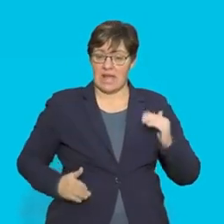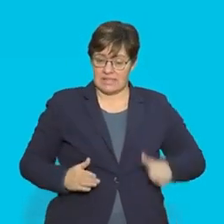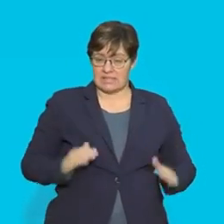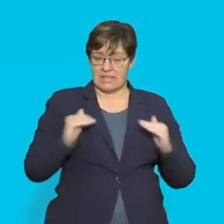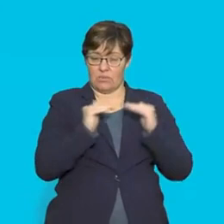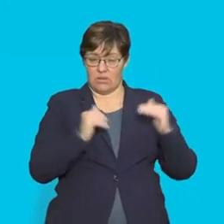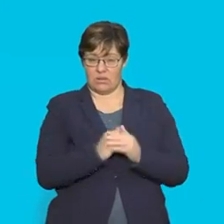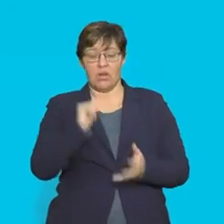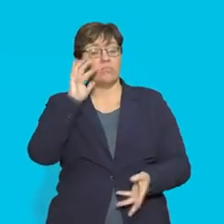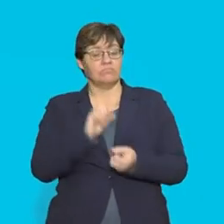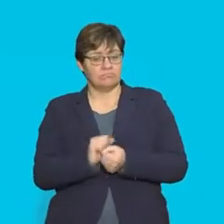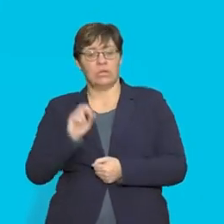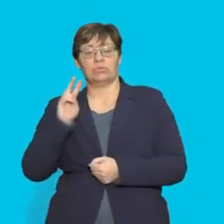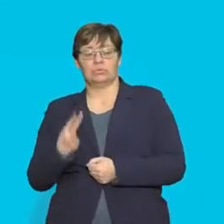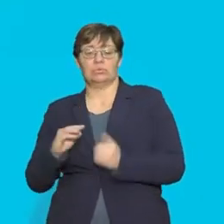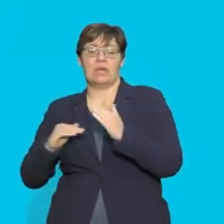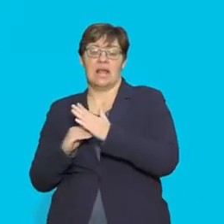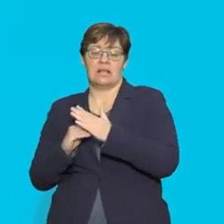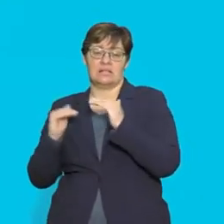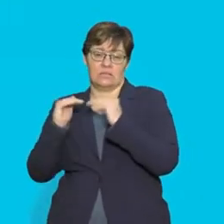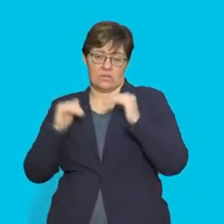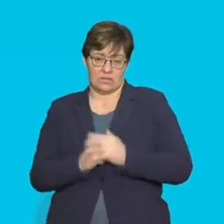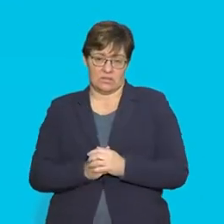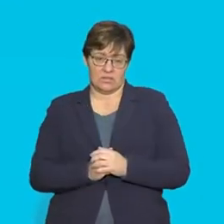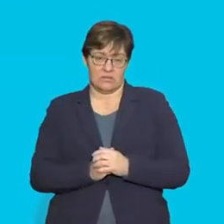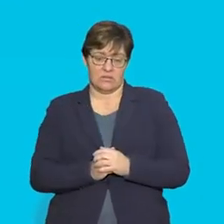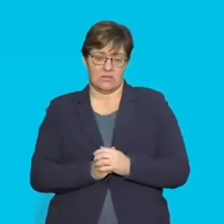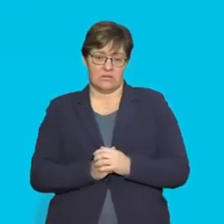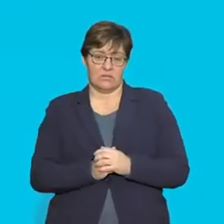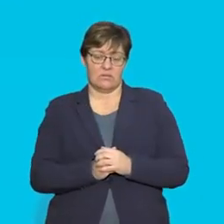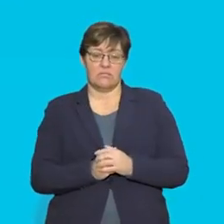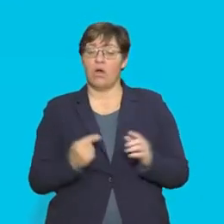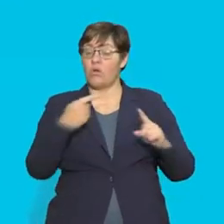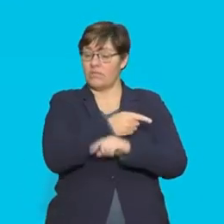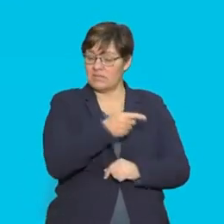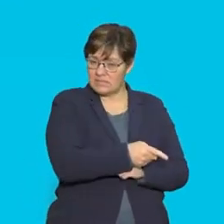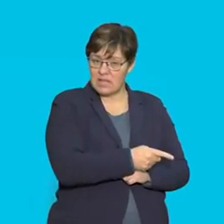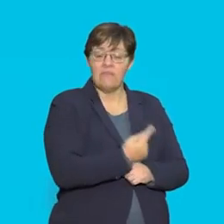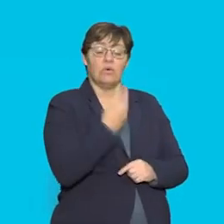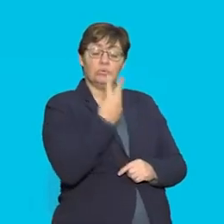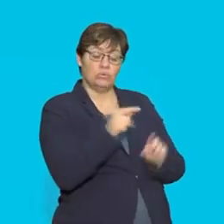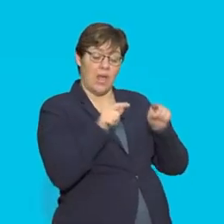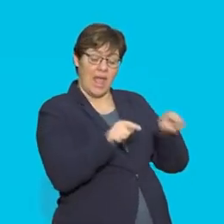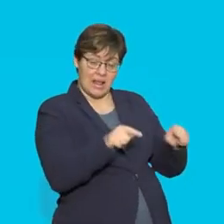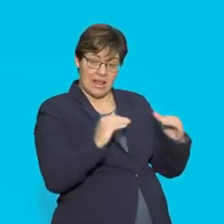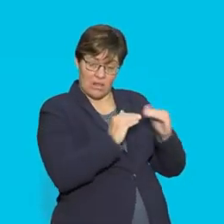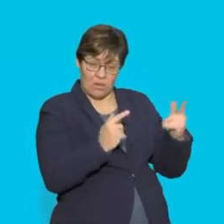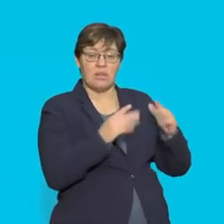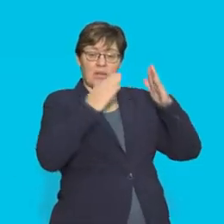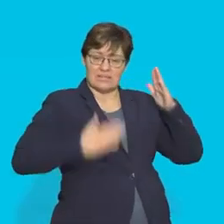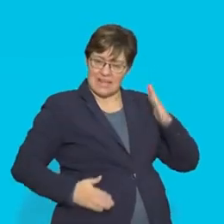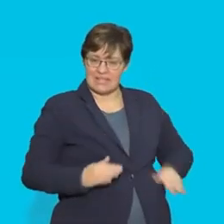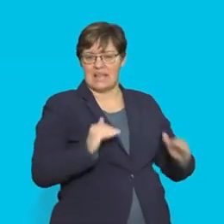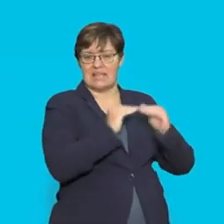are equal, the conclusion, two angles are equal, right? And then the converse will be if the two angles